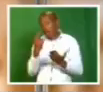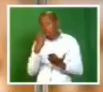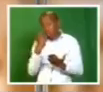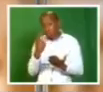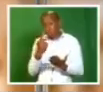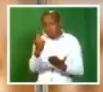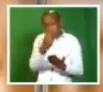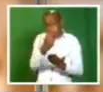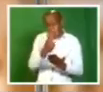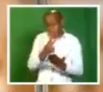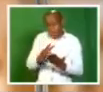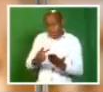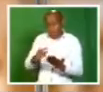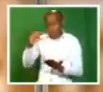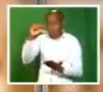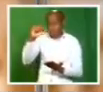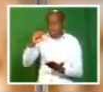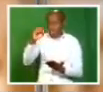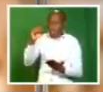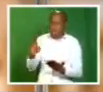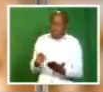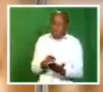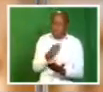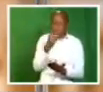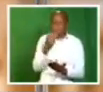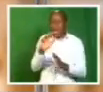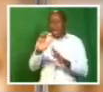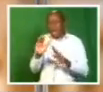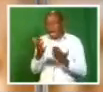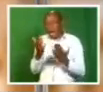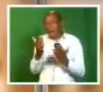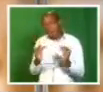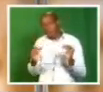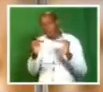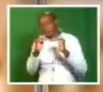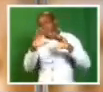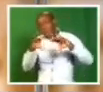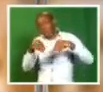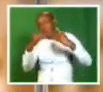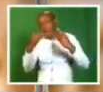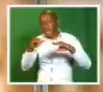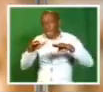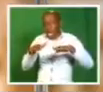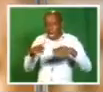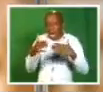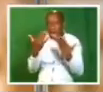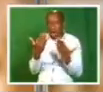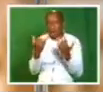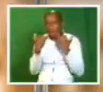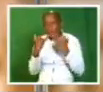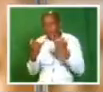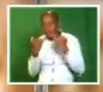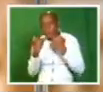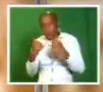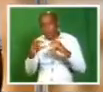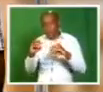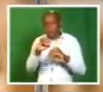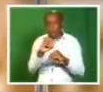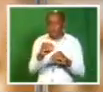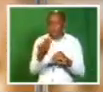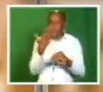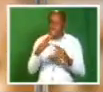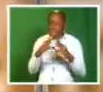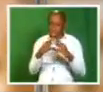a parabola, graphs of quadratic functions, and finding equations giving enough information, and also